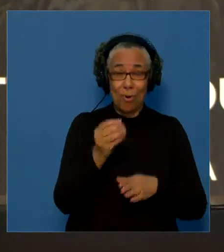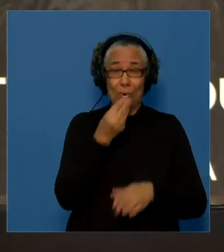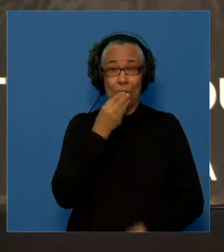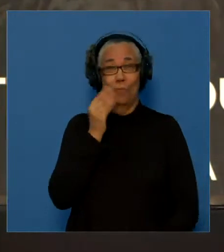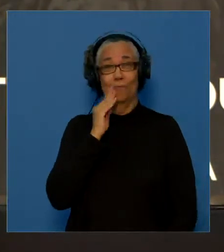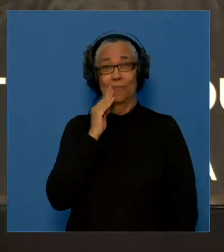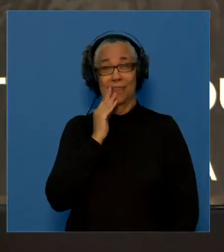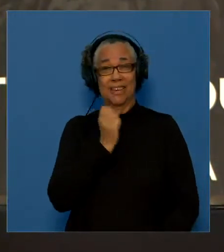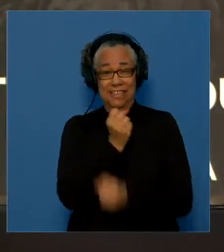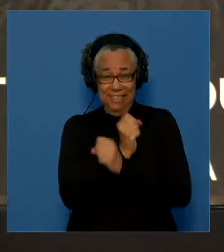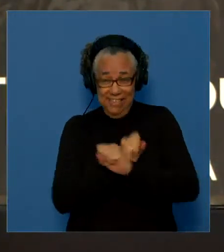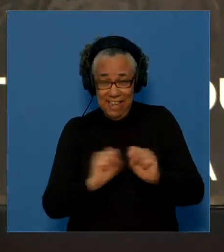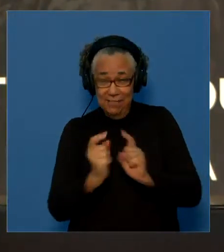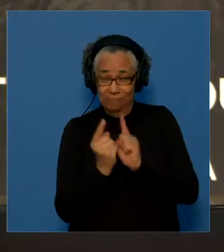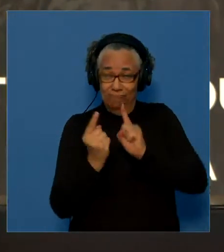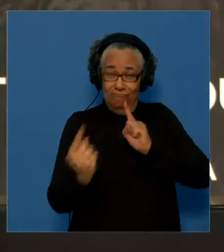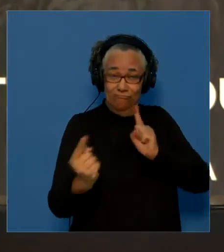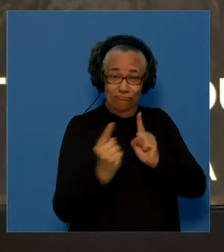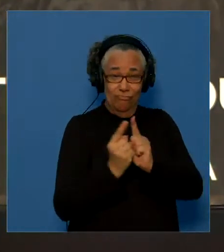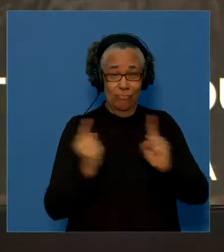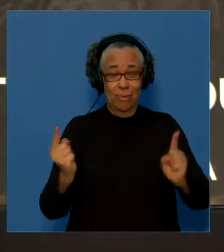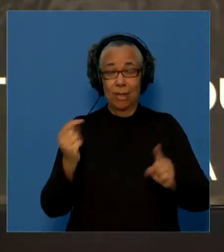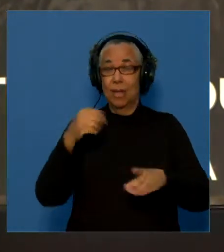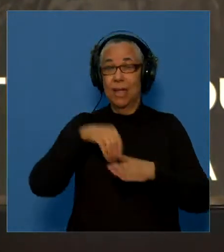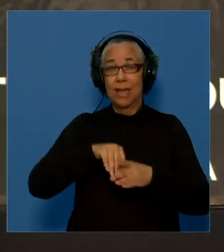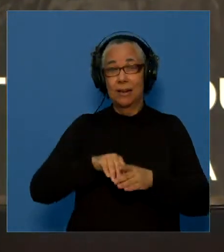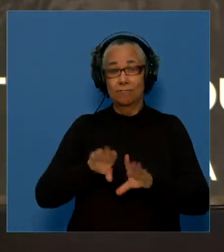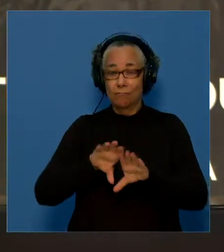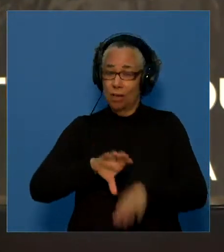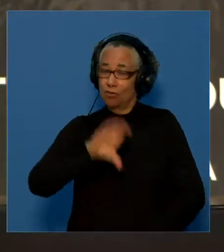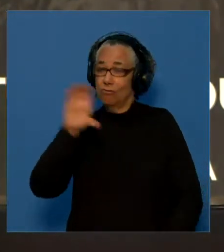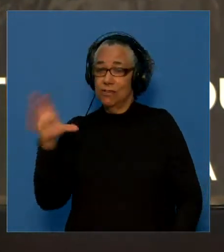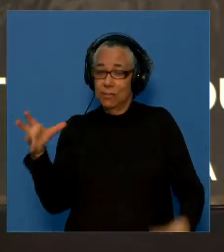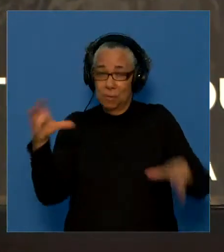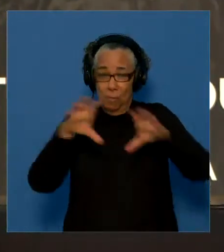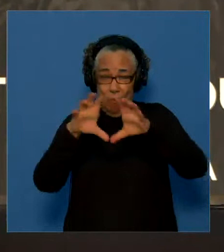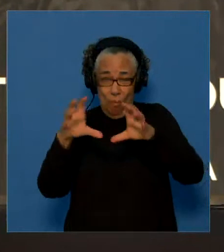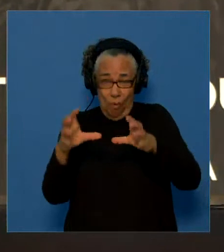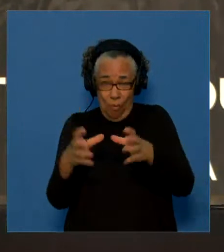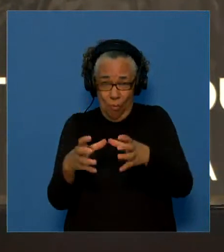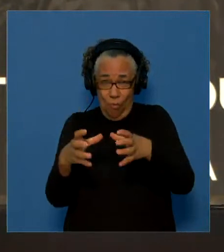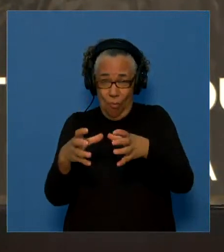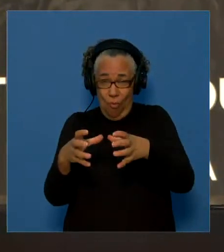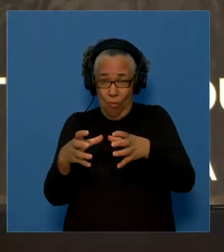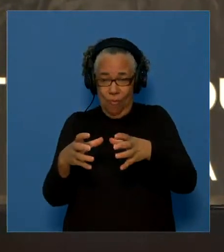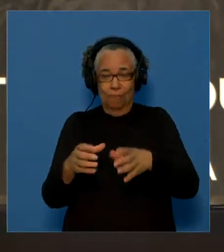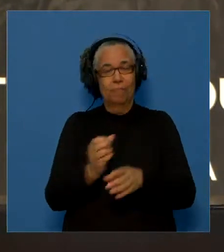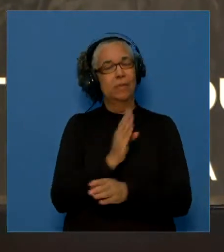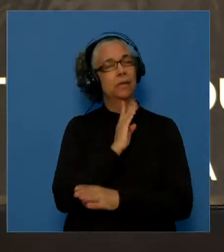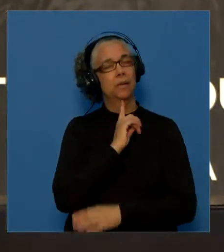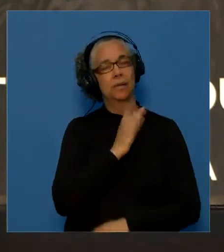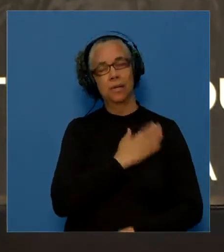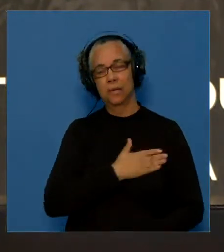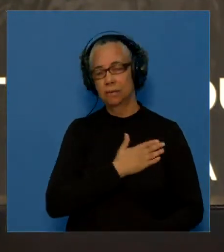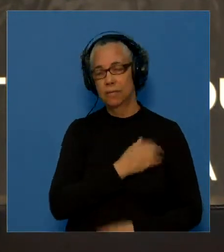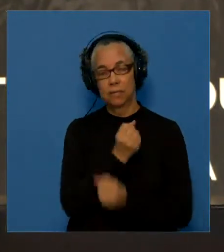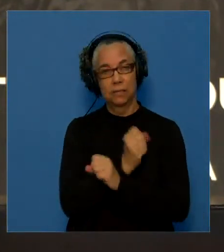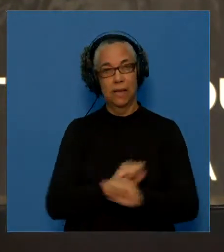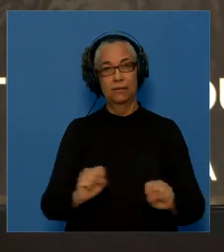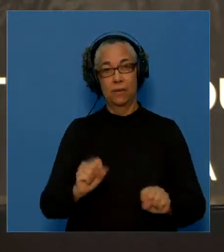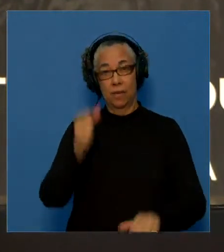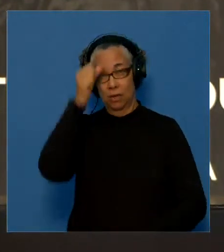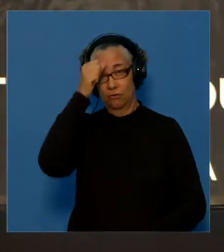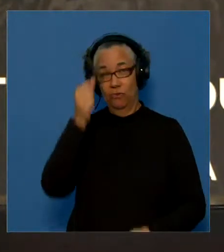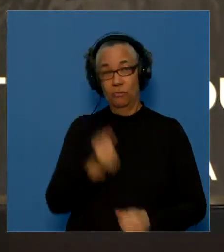safe distancing in a Christmas bubble. Please be safe, and please remember to protect the